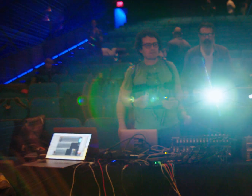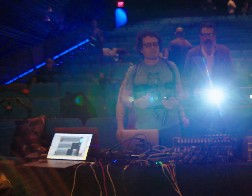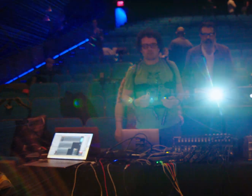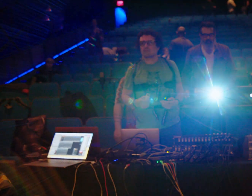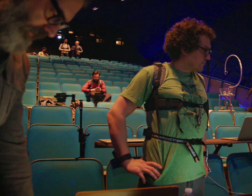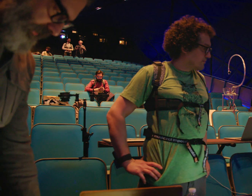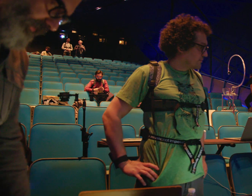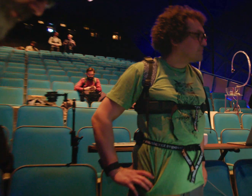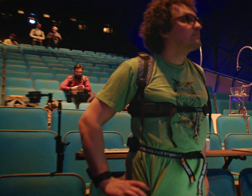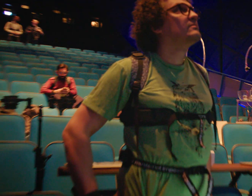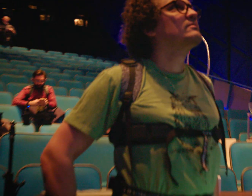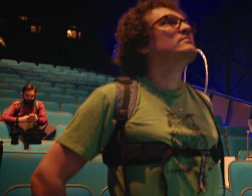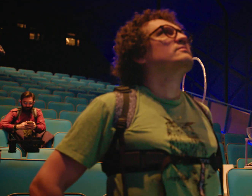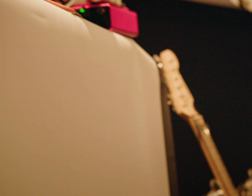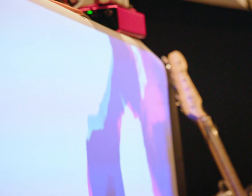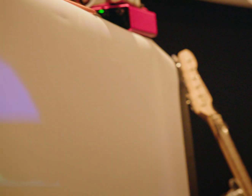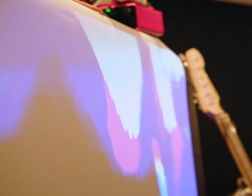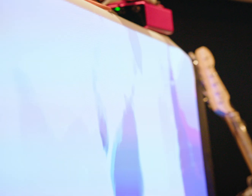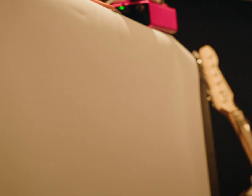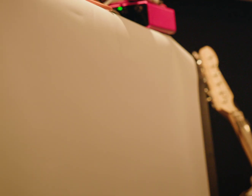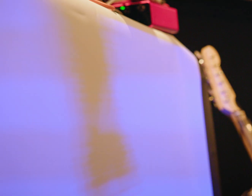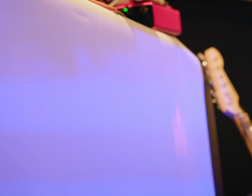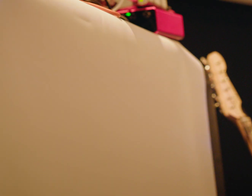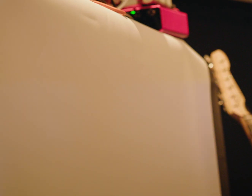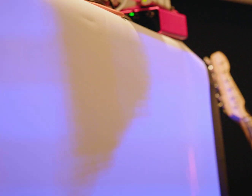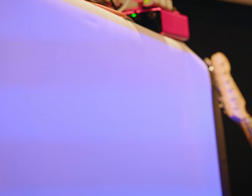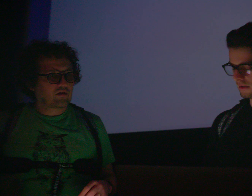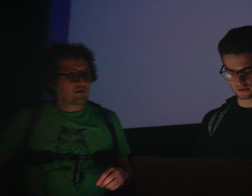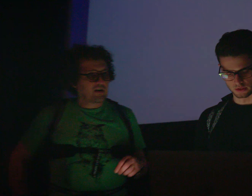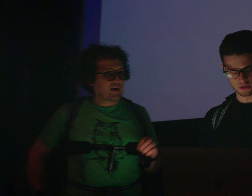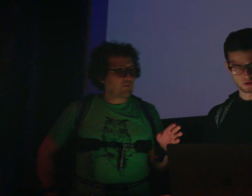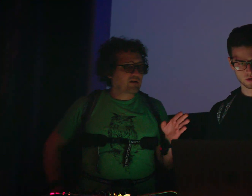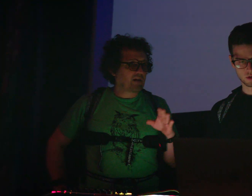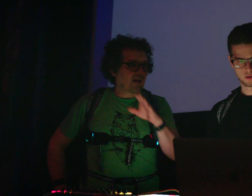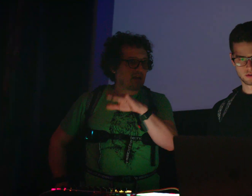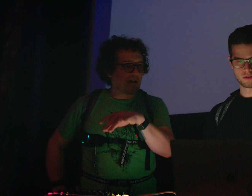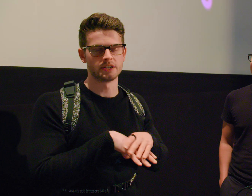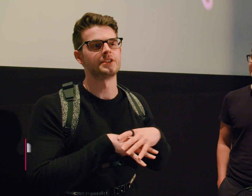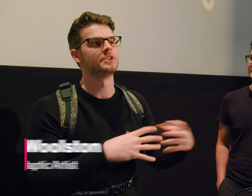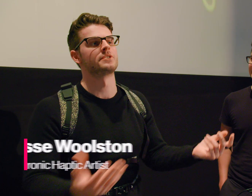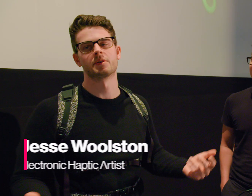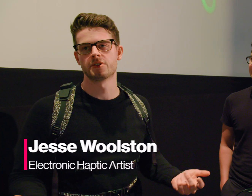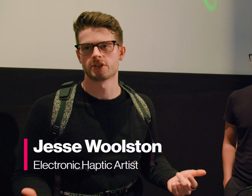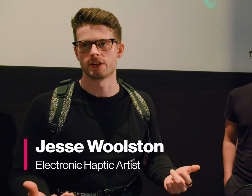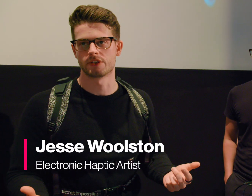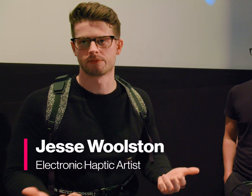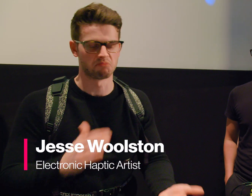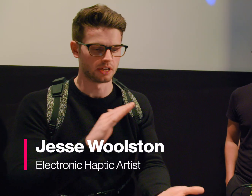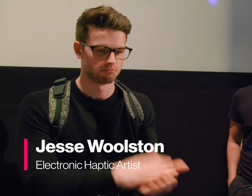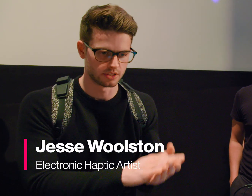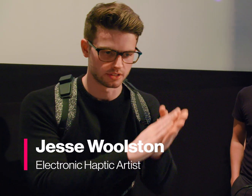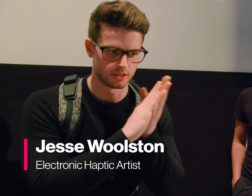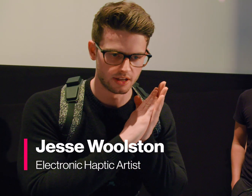the first time they've invited other artists to test the limits and push the creativity of this platform. So it's almost like bypassing the need to use language and